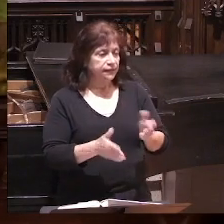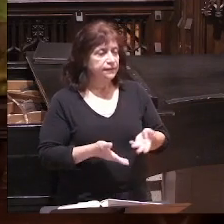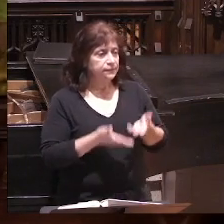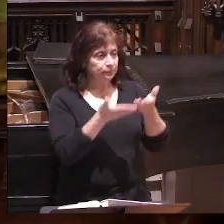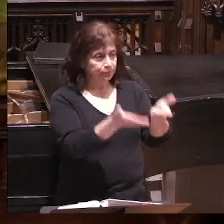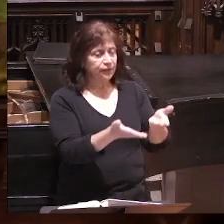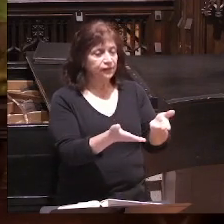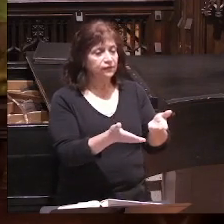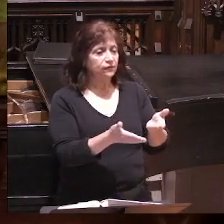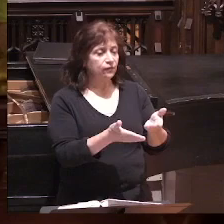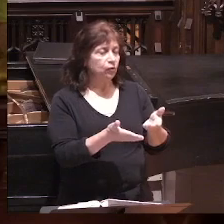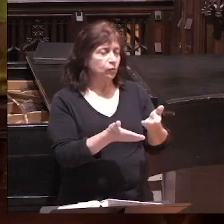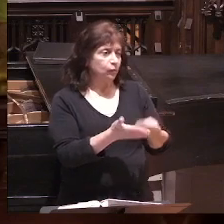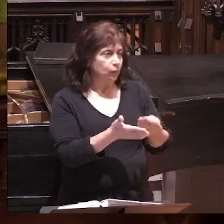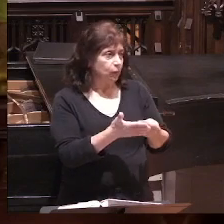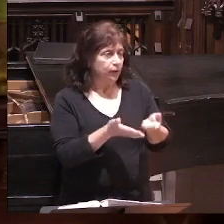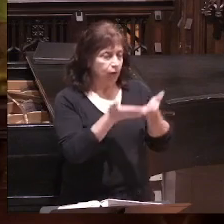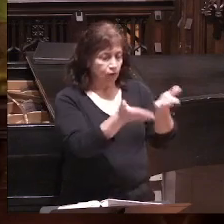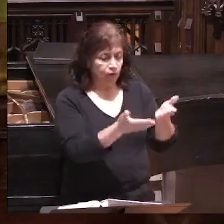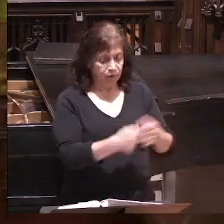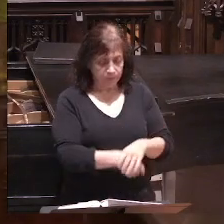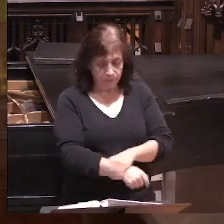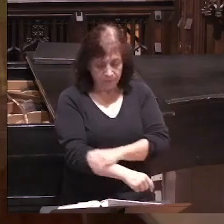our tithes, our offerings.